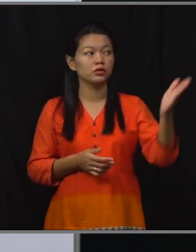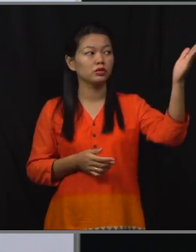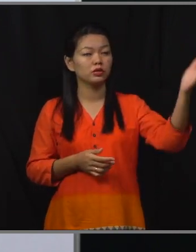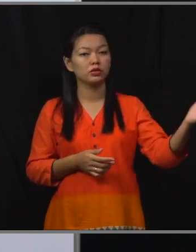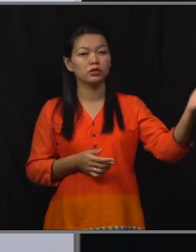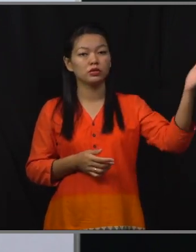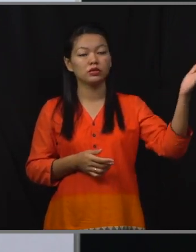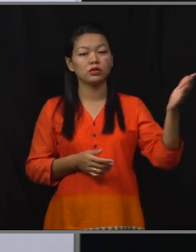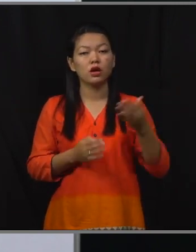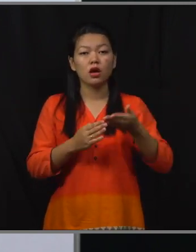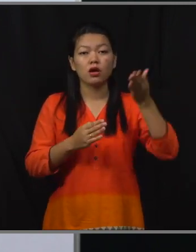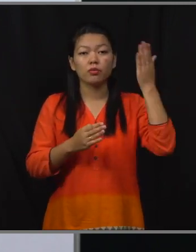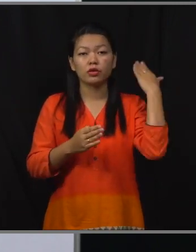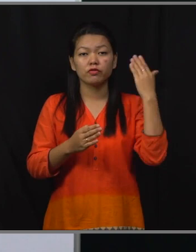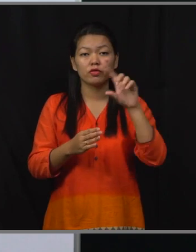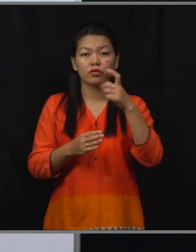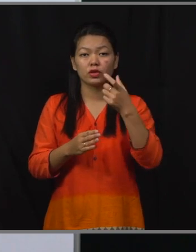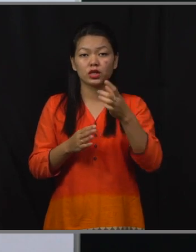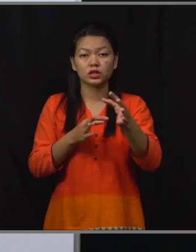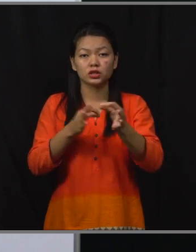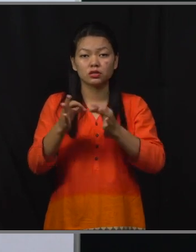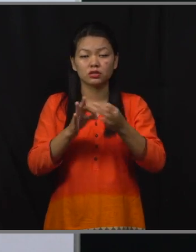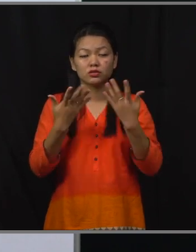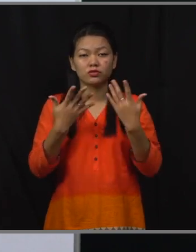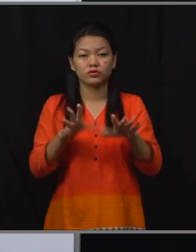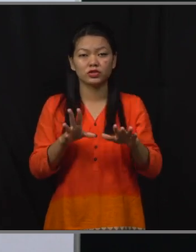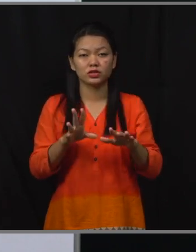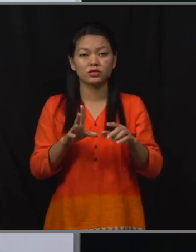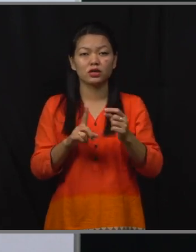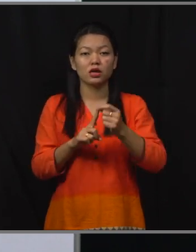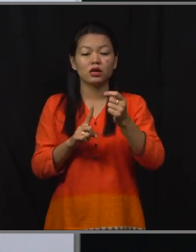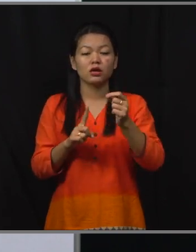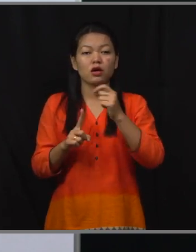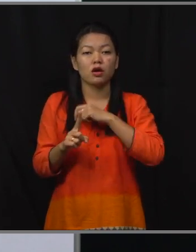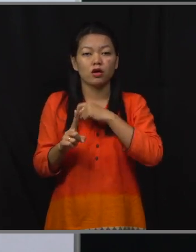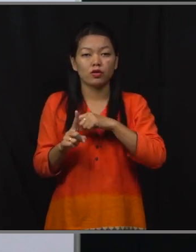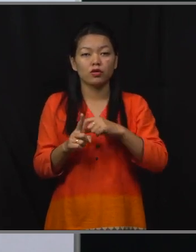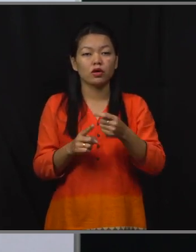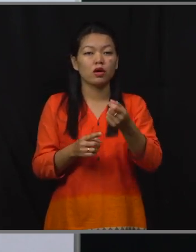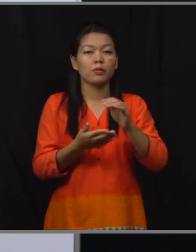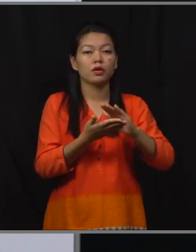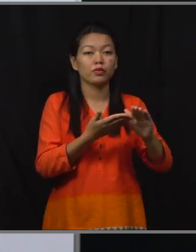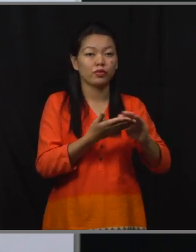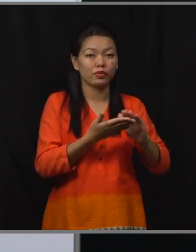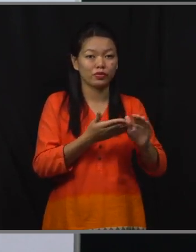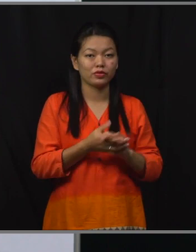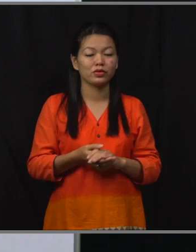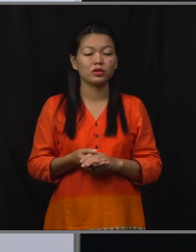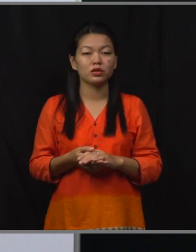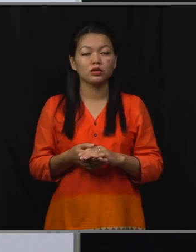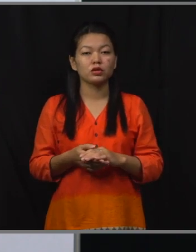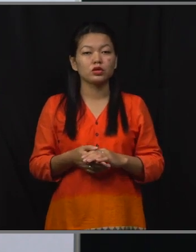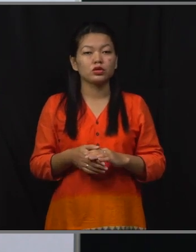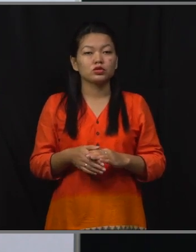already explained that in the future the income and expenditure account includes only for the current year and not